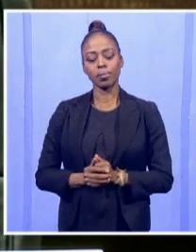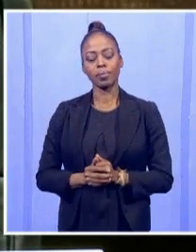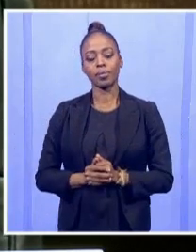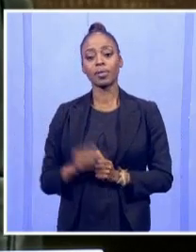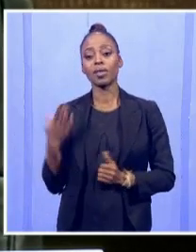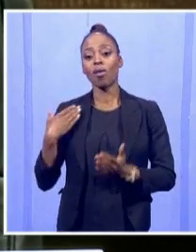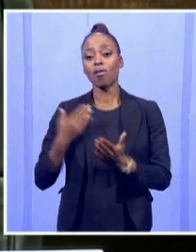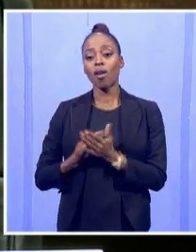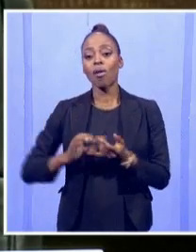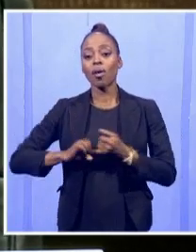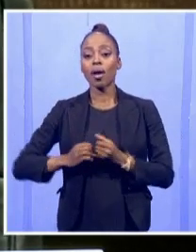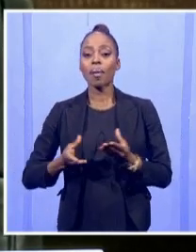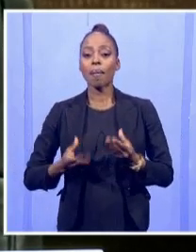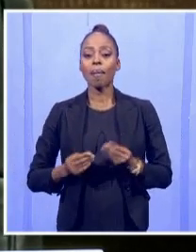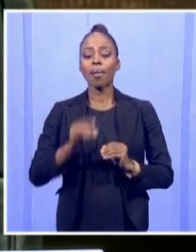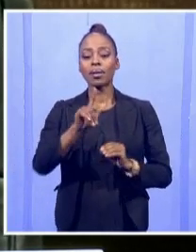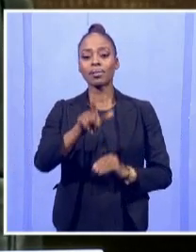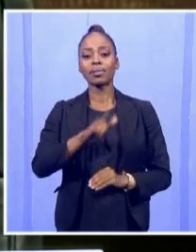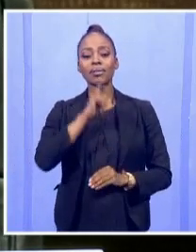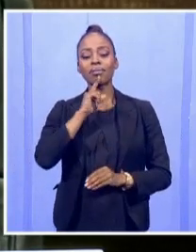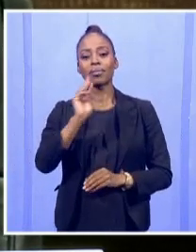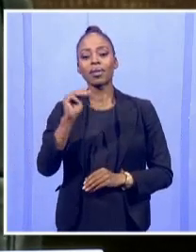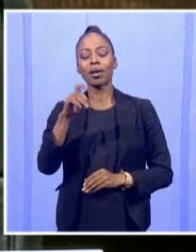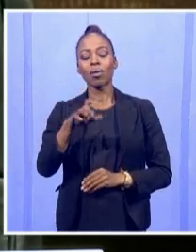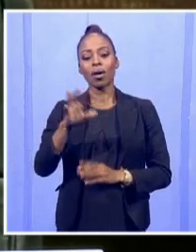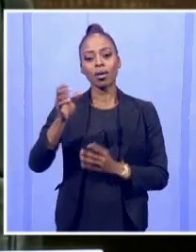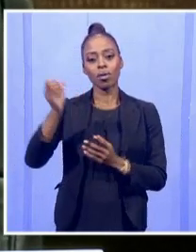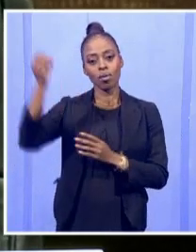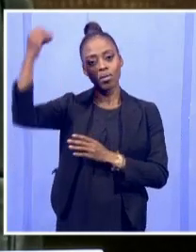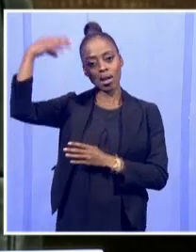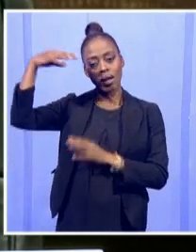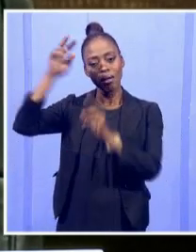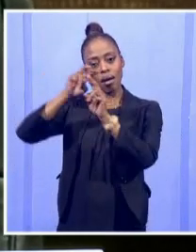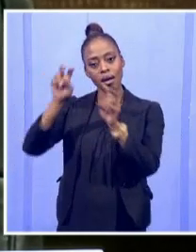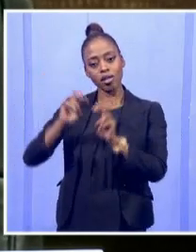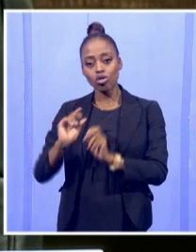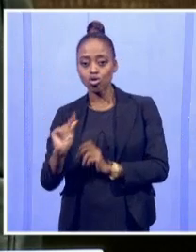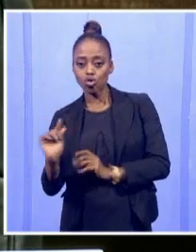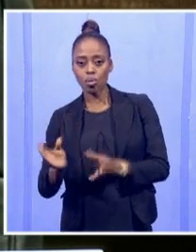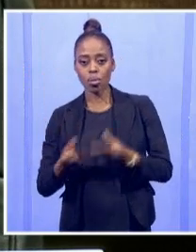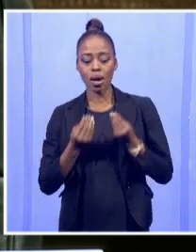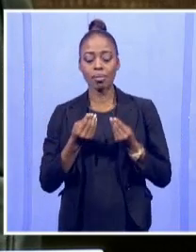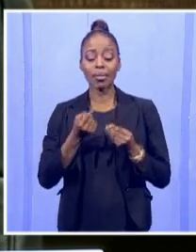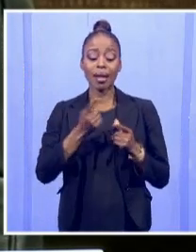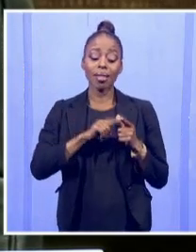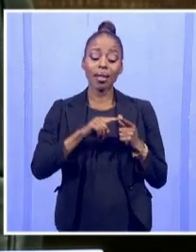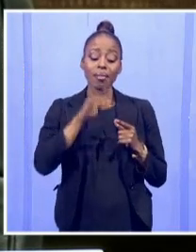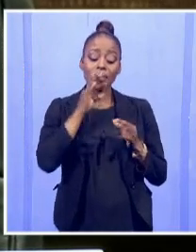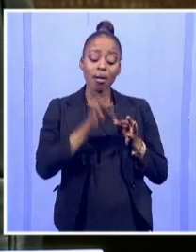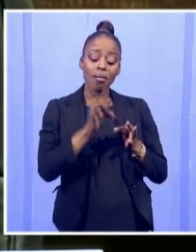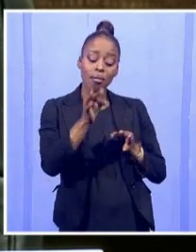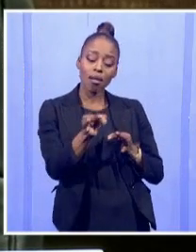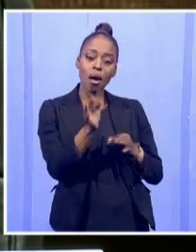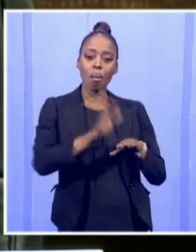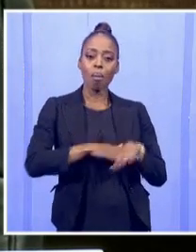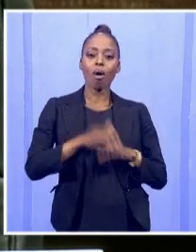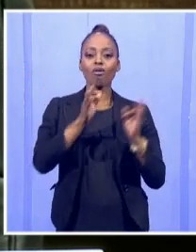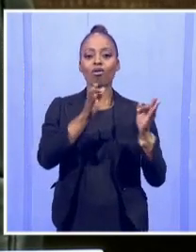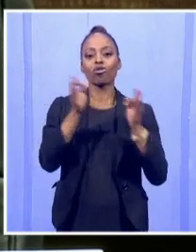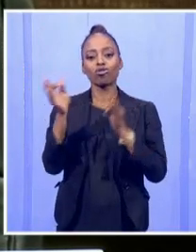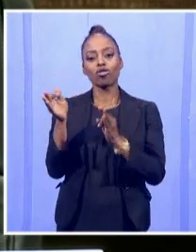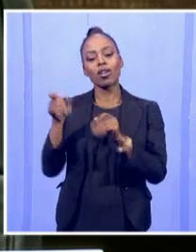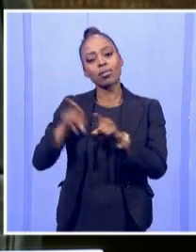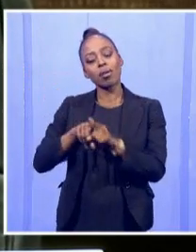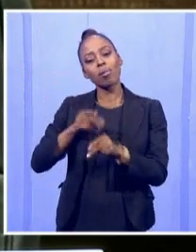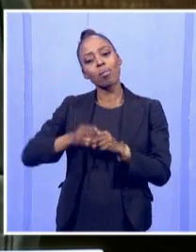to 7,000 megawatts of solar and wind energy shortly, and this will expand further in future. We're also finalizing